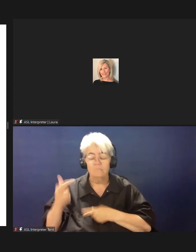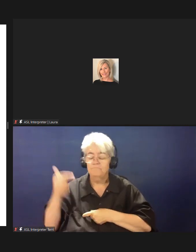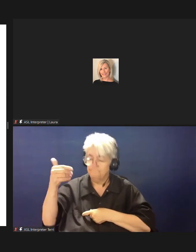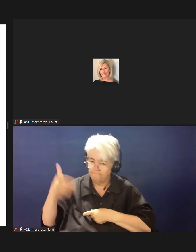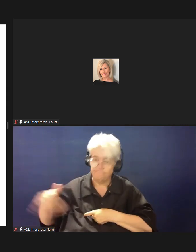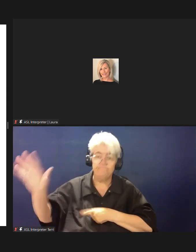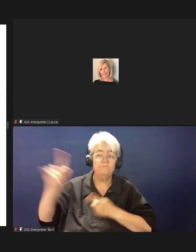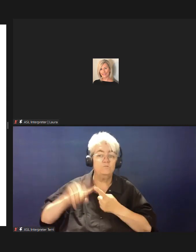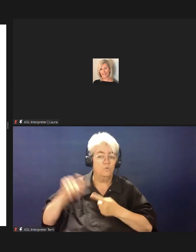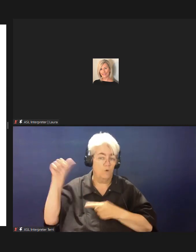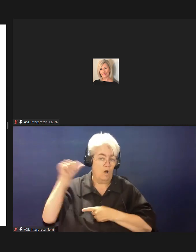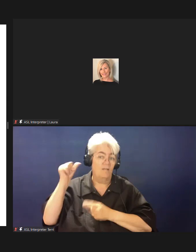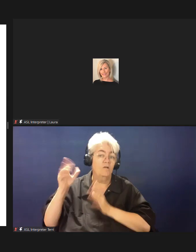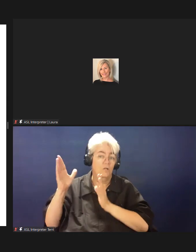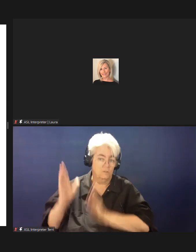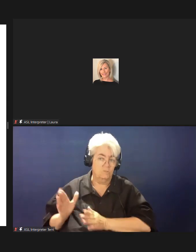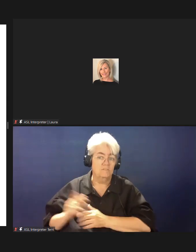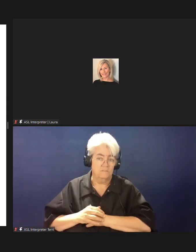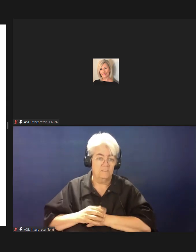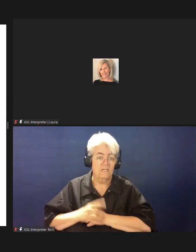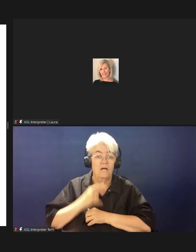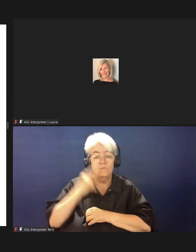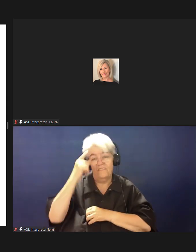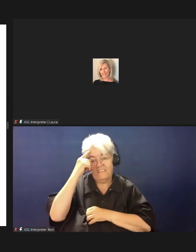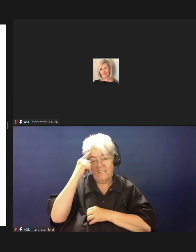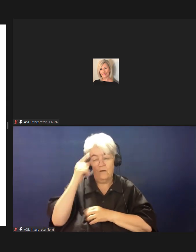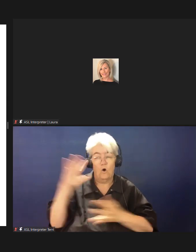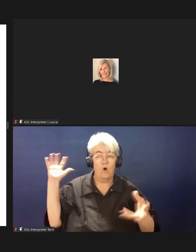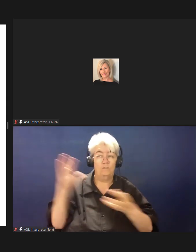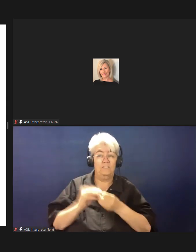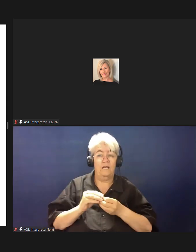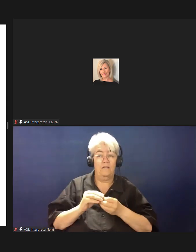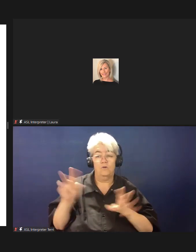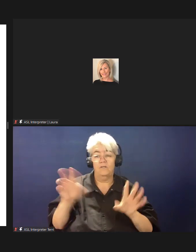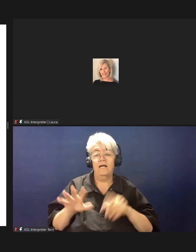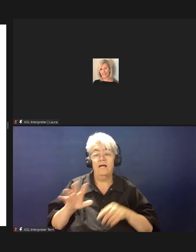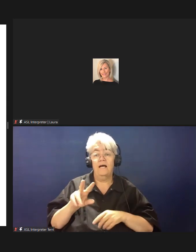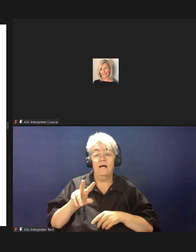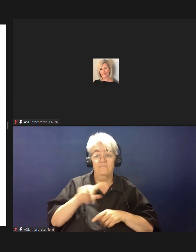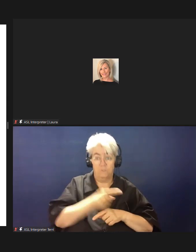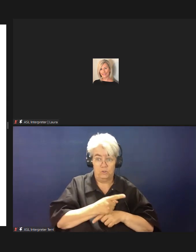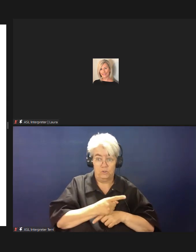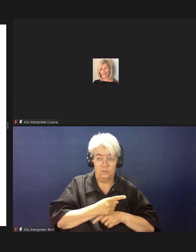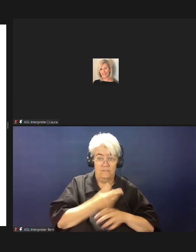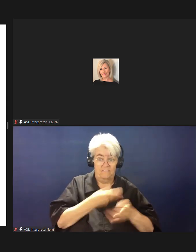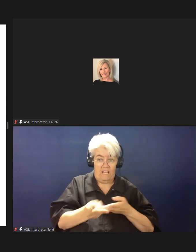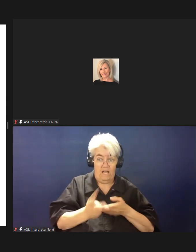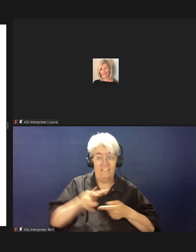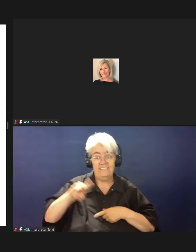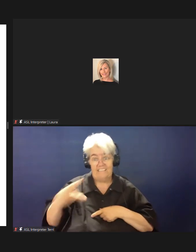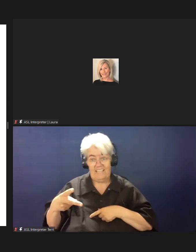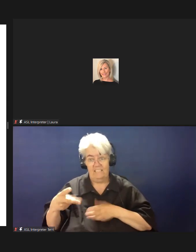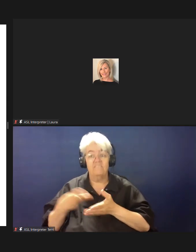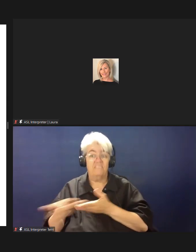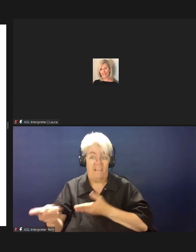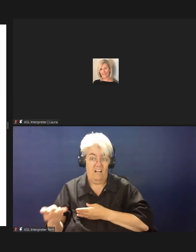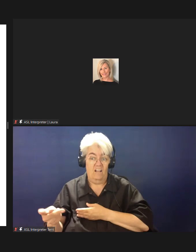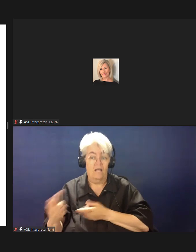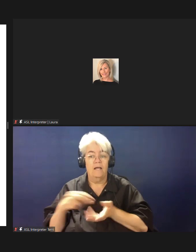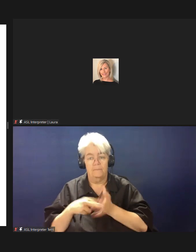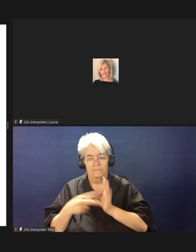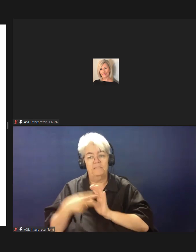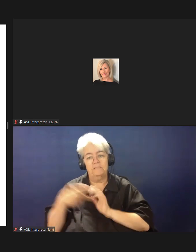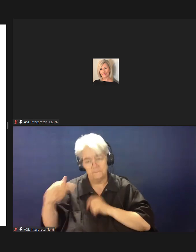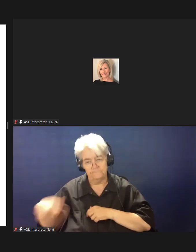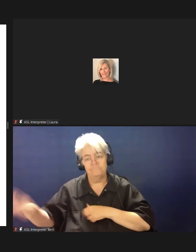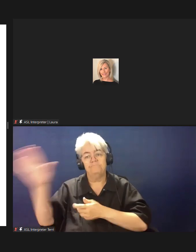is needed. And we expect about 8% of the children won't pass the second screening. And in fact, will need to have their ears